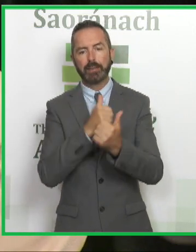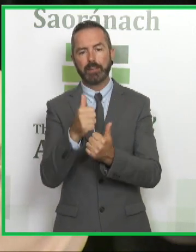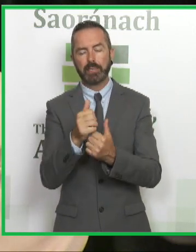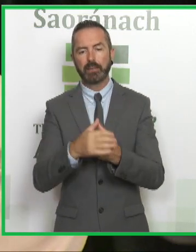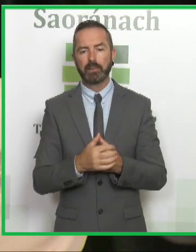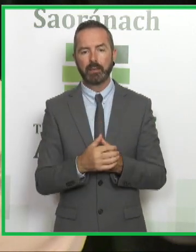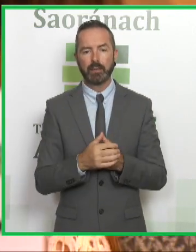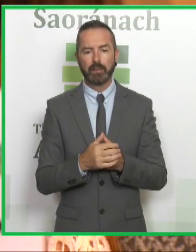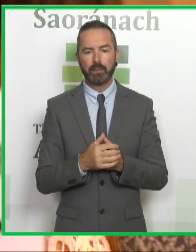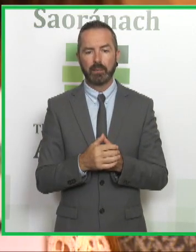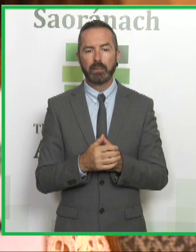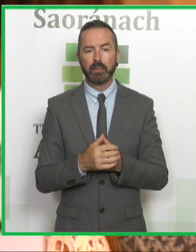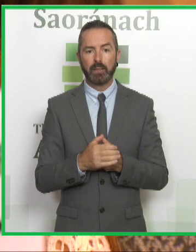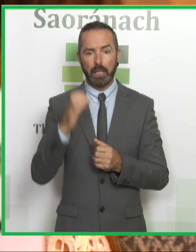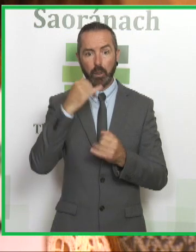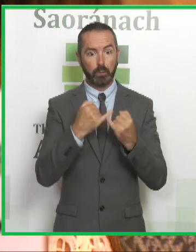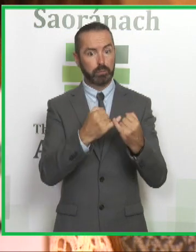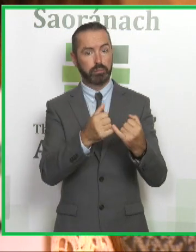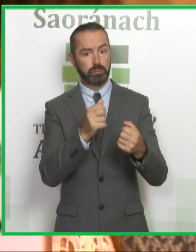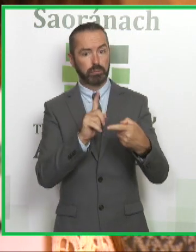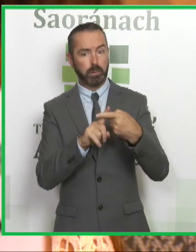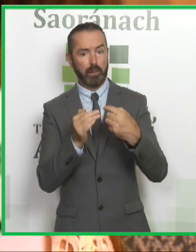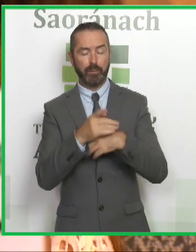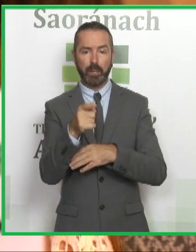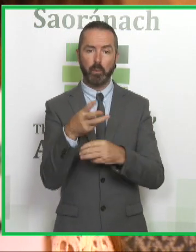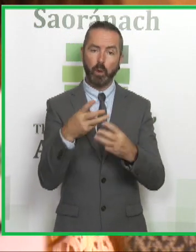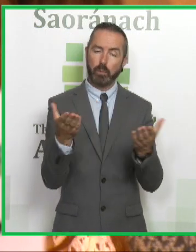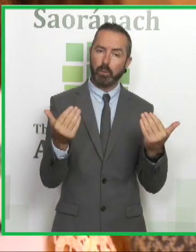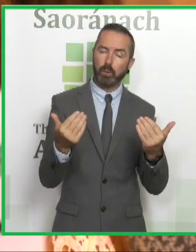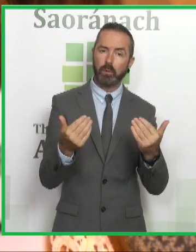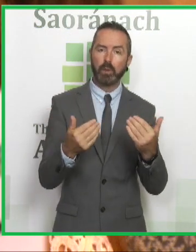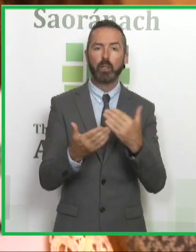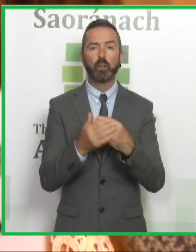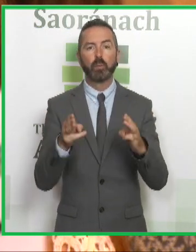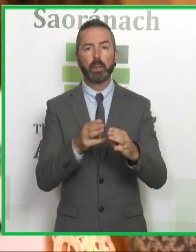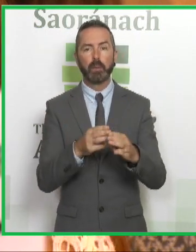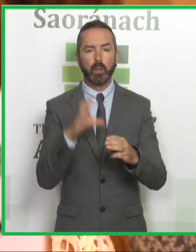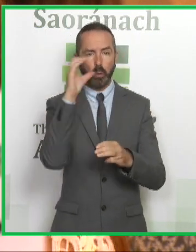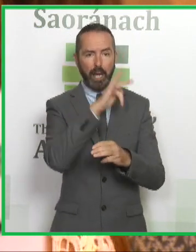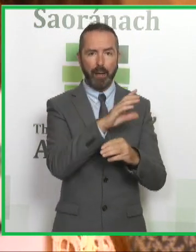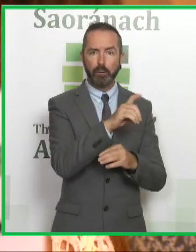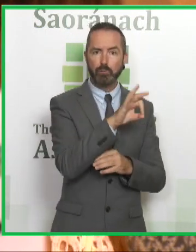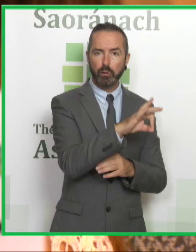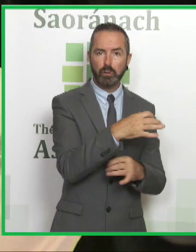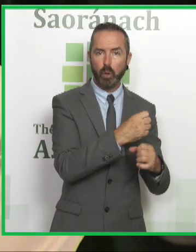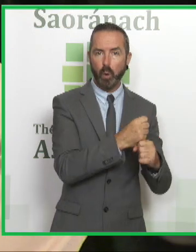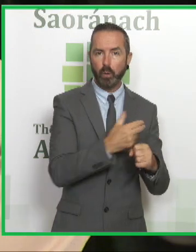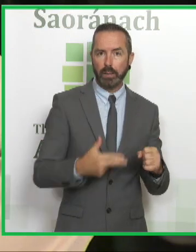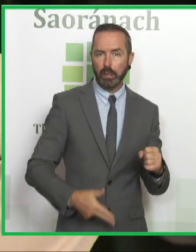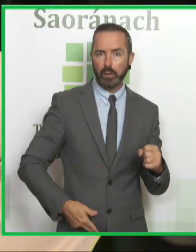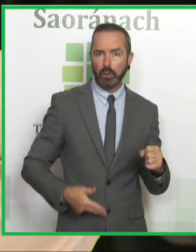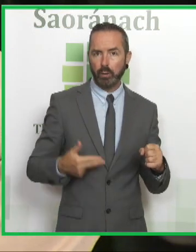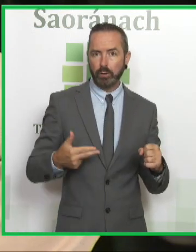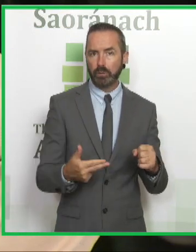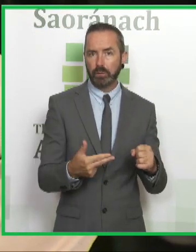it's been made look attractive for them. Young people minding drugs, watching drugs, holding firearms.